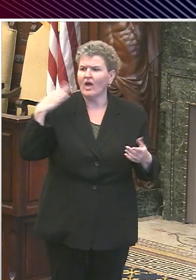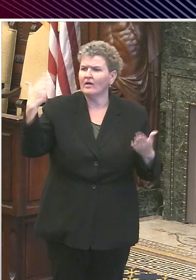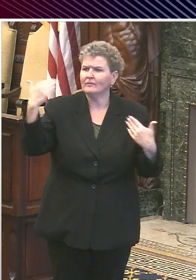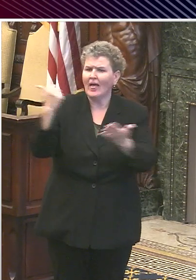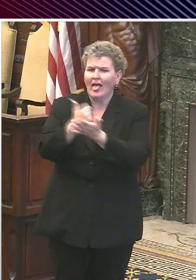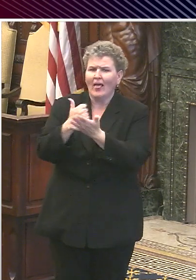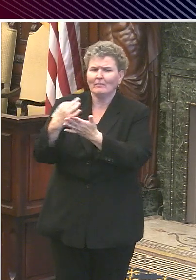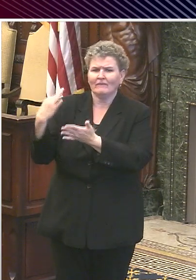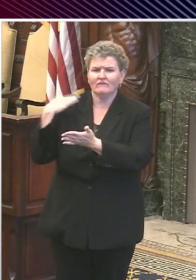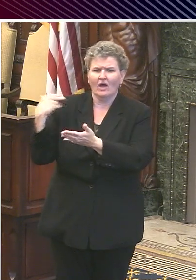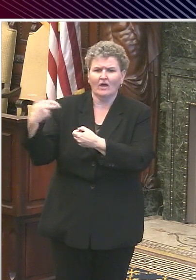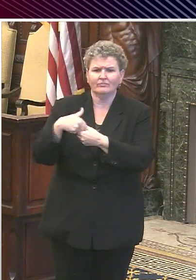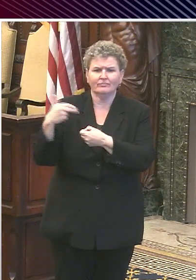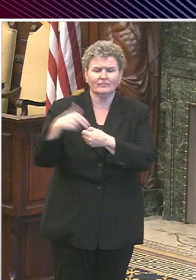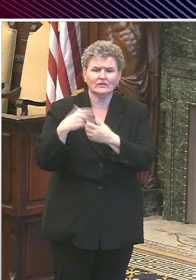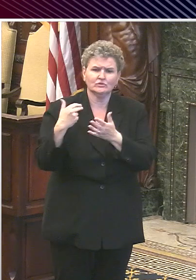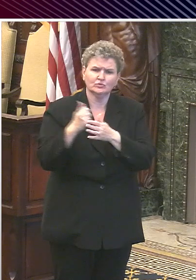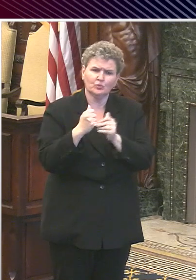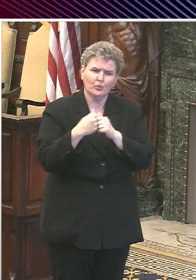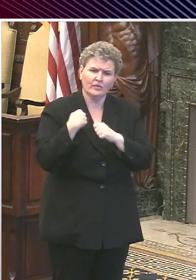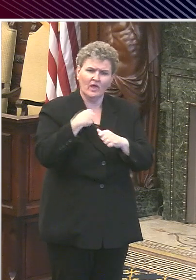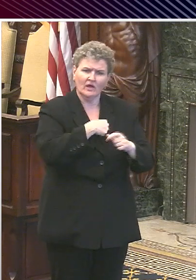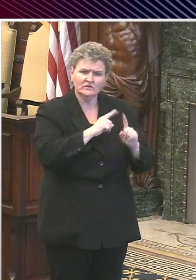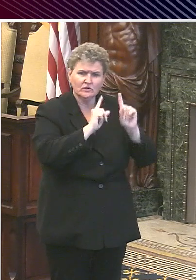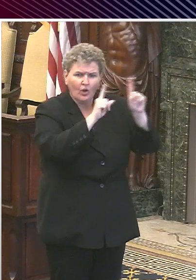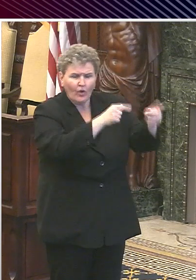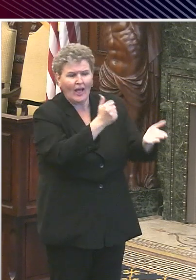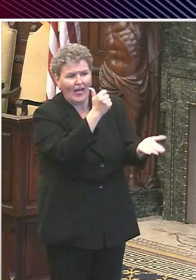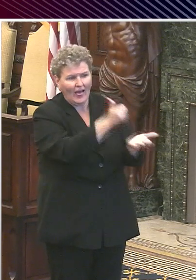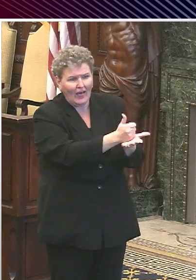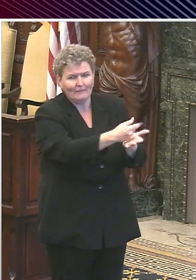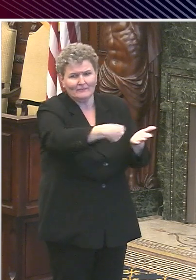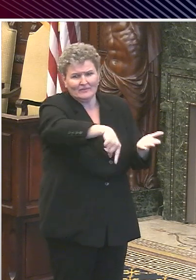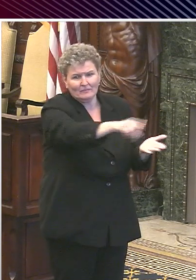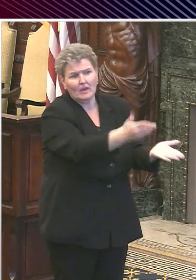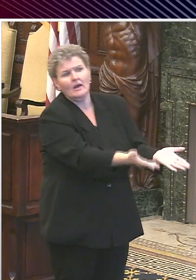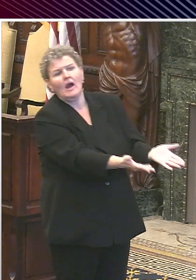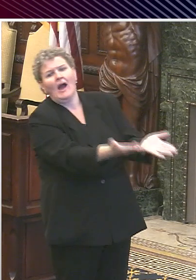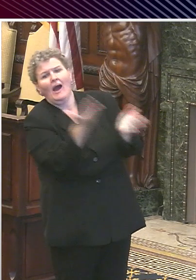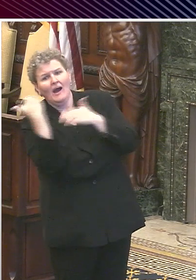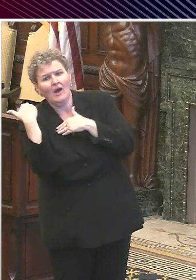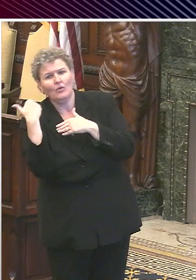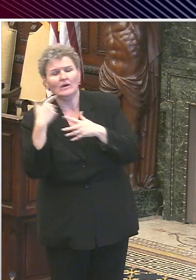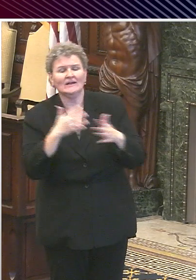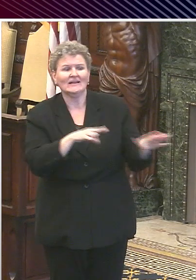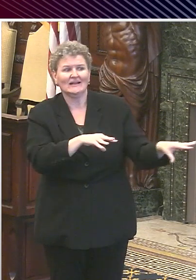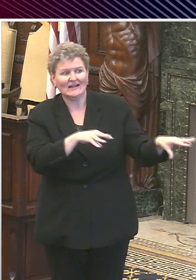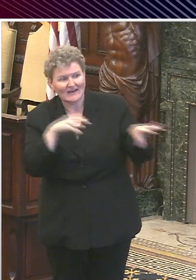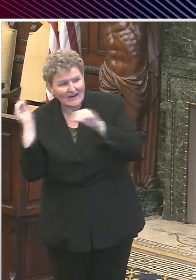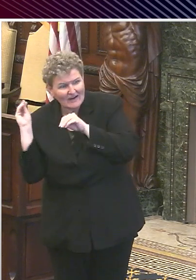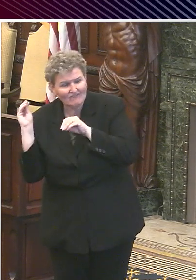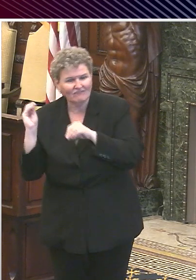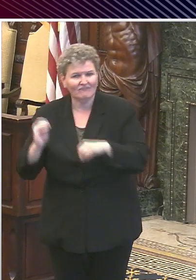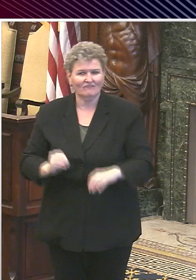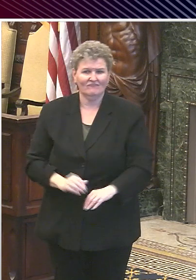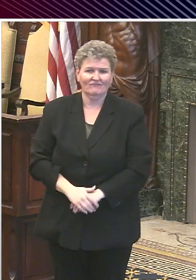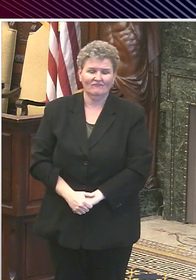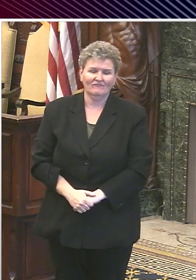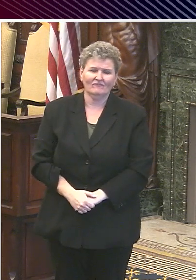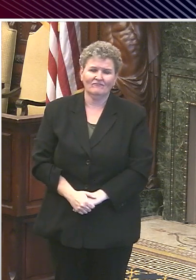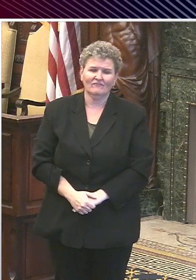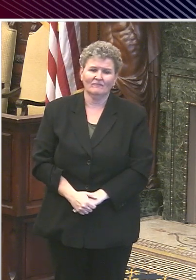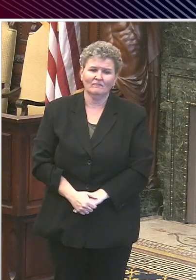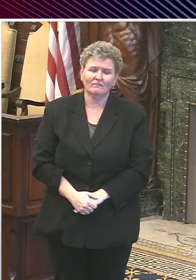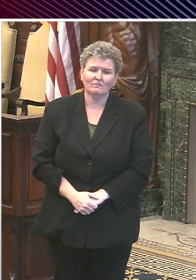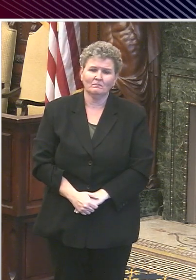to join us and also participate in that. So. All right, thank you. And should we expect like a